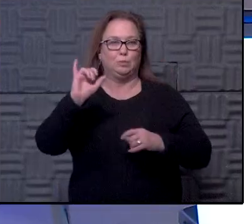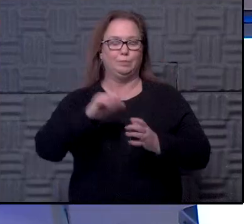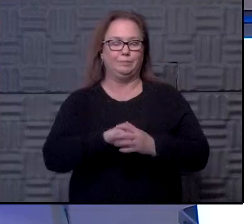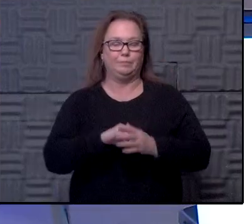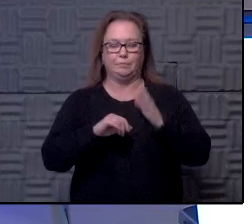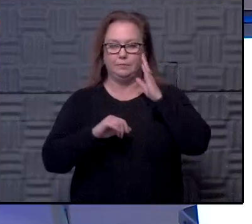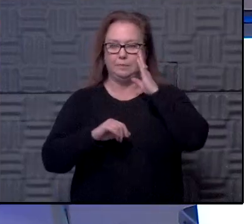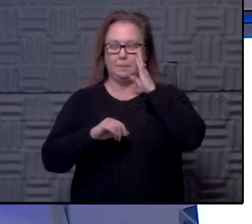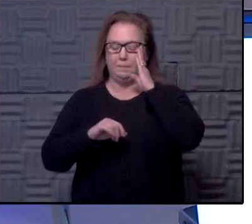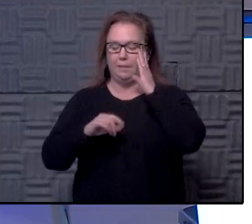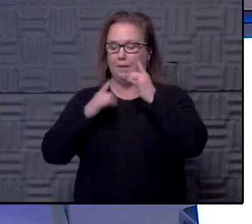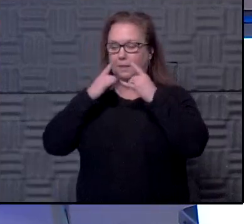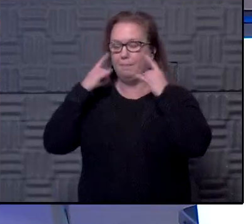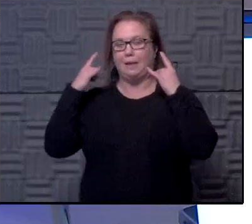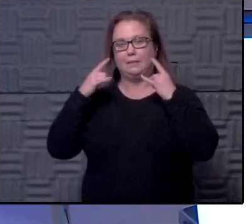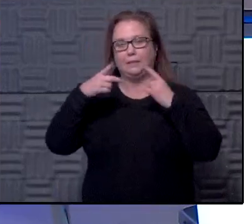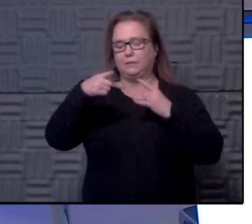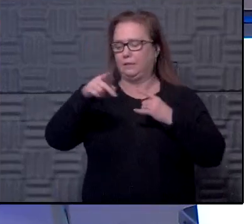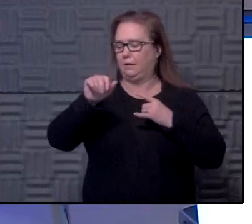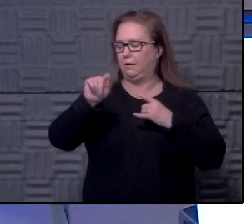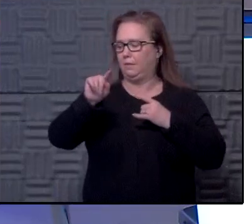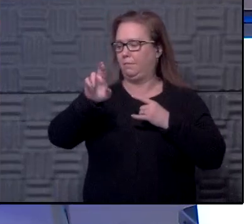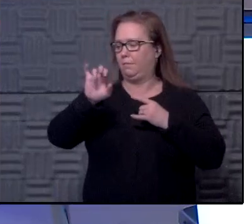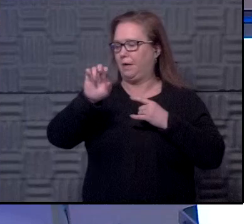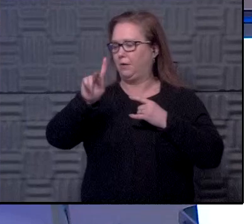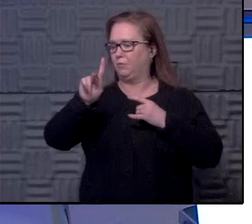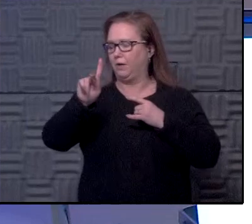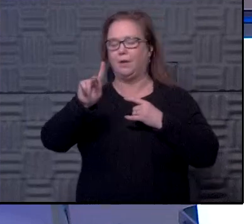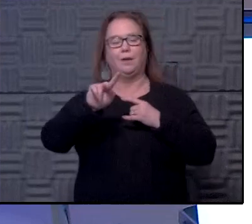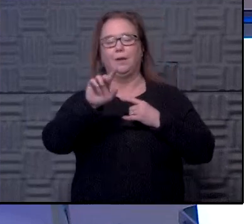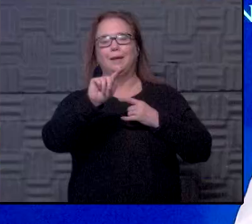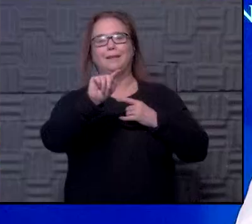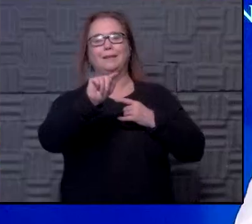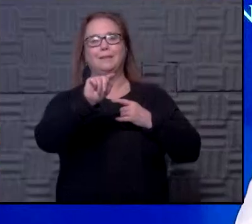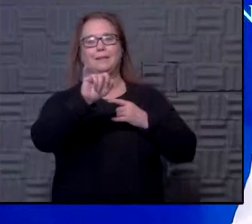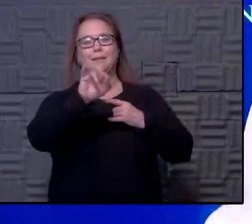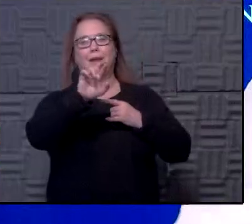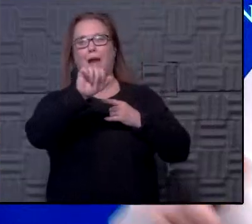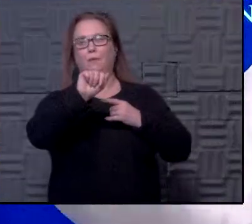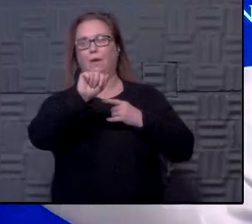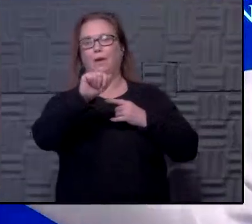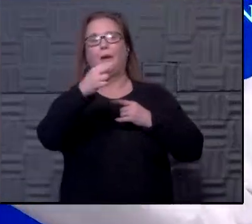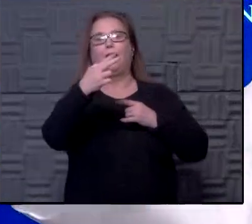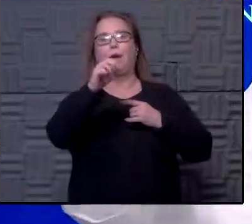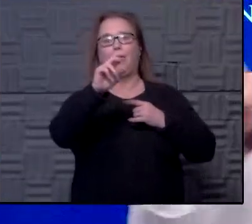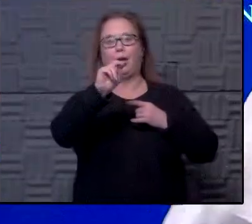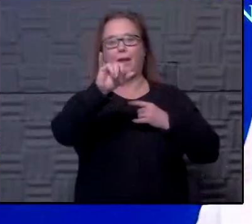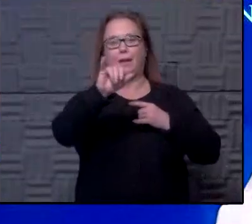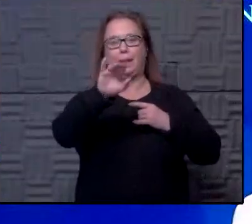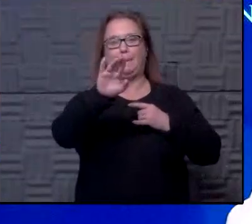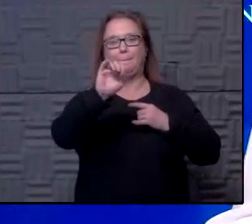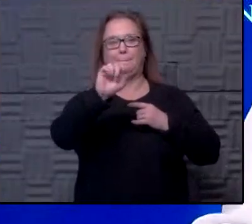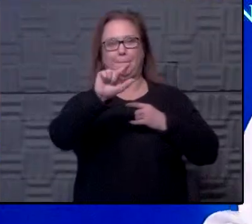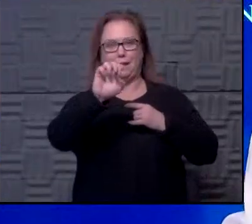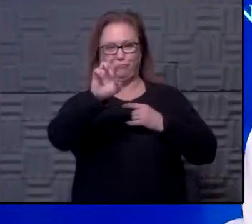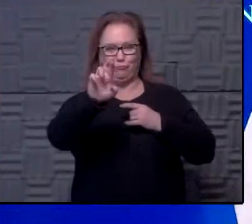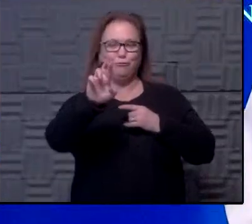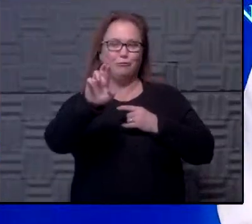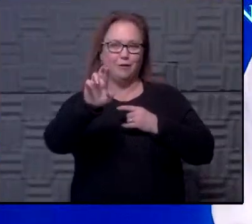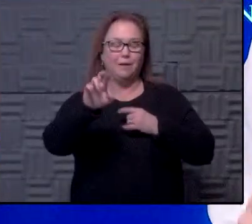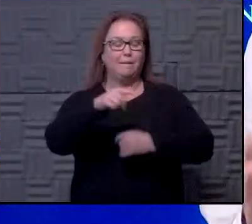I think the mask is the Patrick Mahomes. Oh no, wait, Tyrann Mathieu of the defense. Honey Badger. Honey Badger of the defense. I